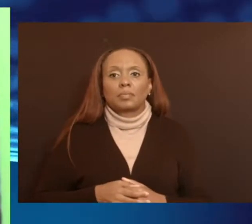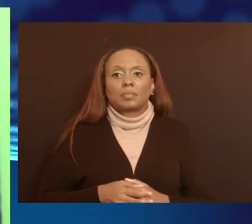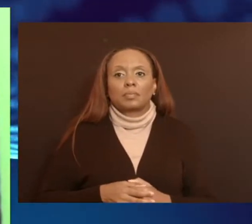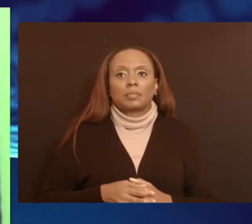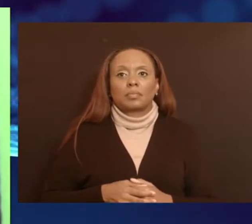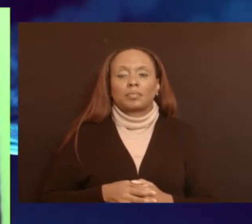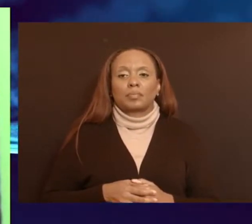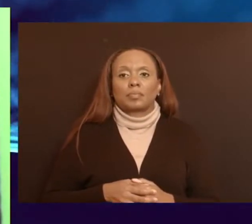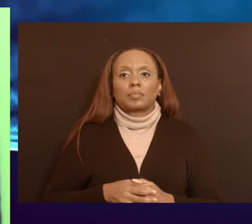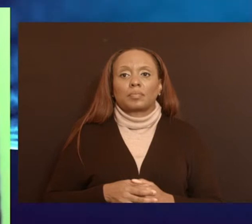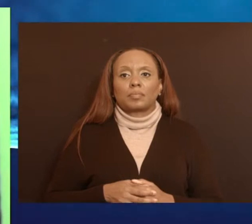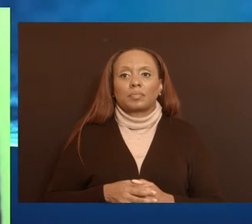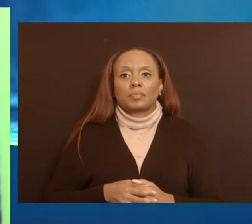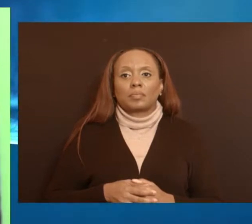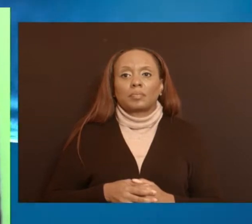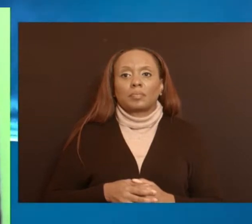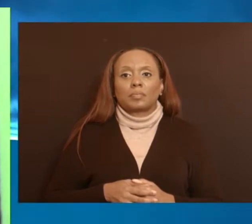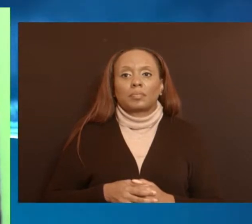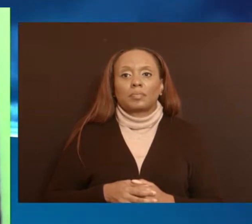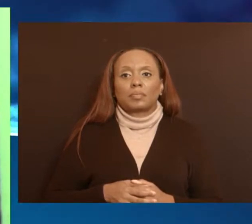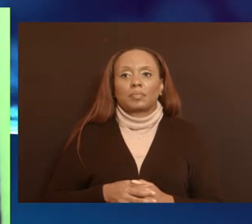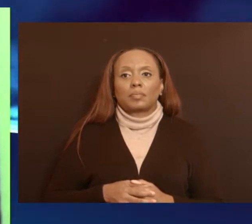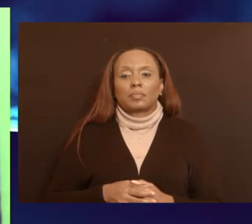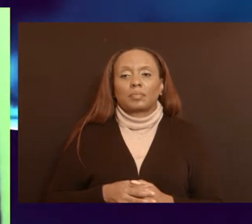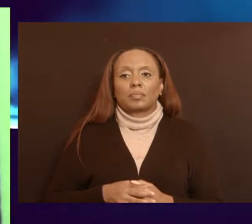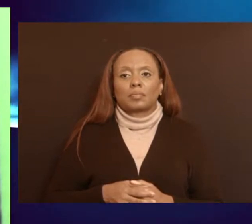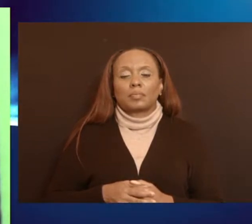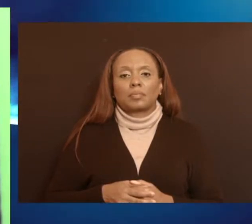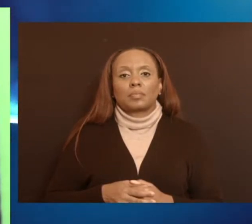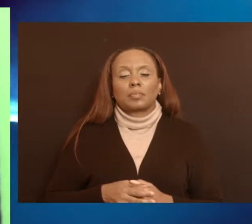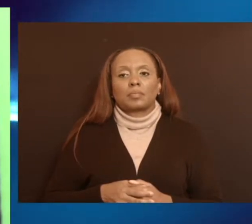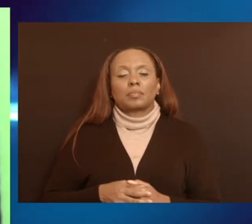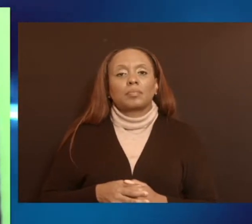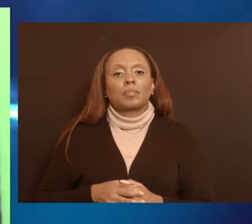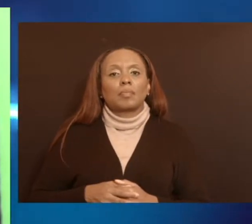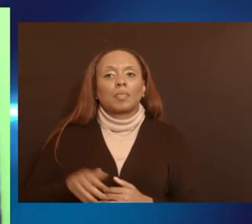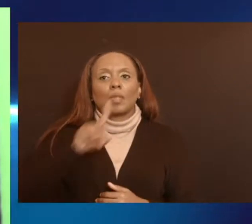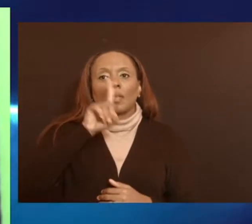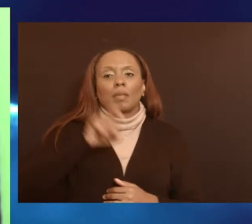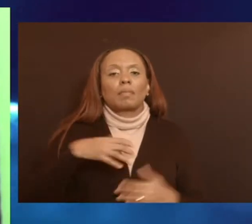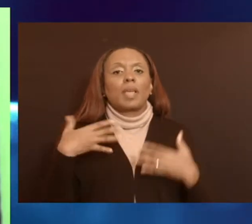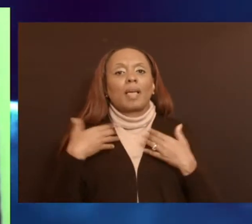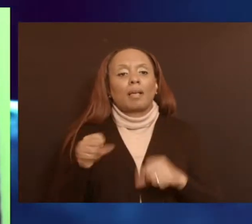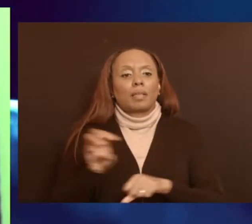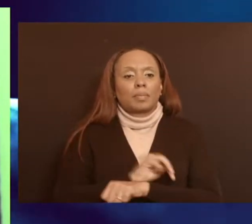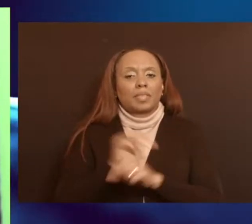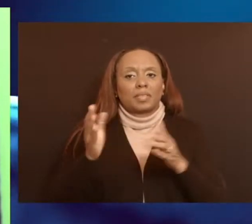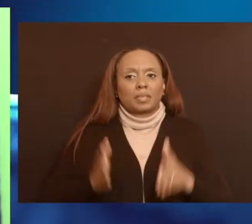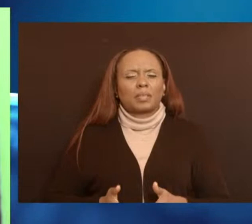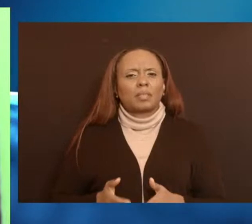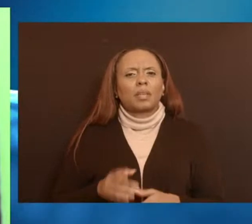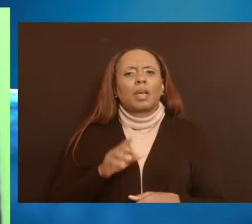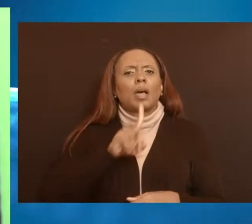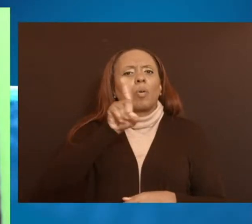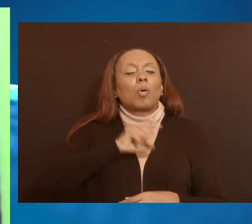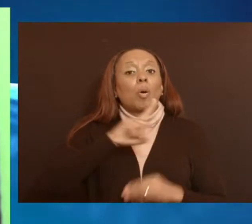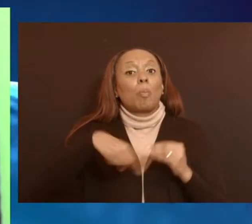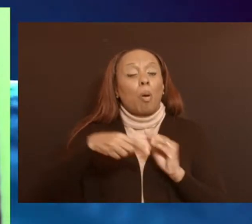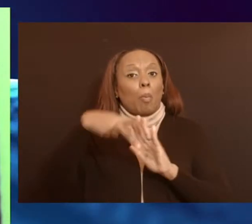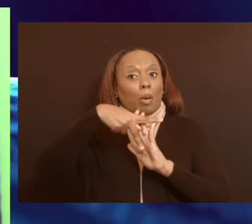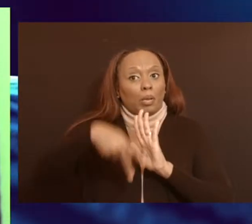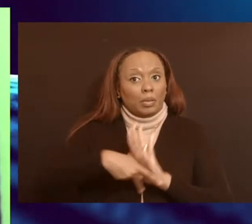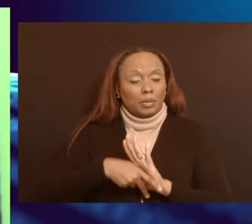be to, I guess, Ms. Colonel Bostic, because it's a policy issue. Is it likely that we may